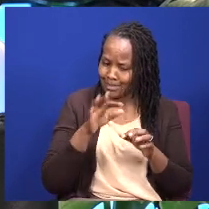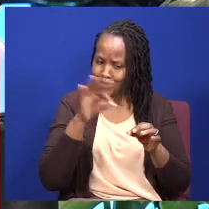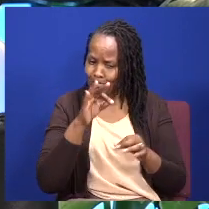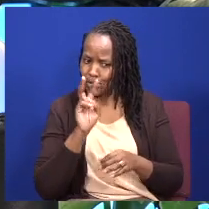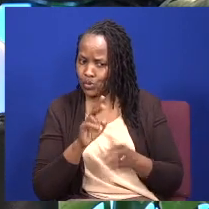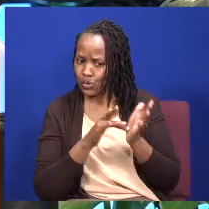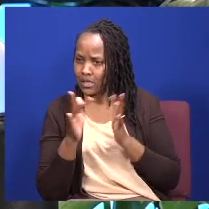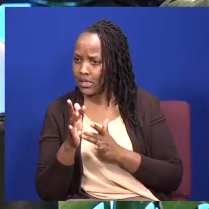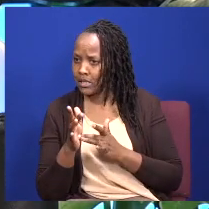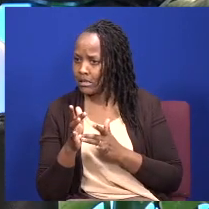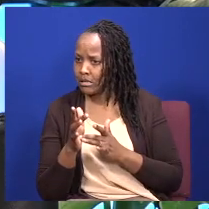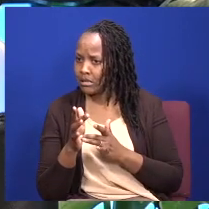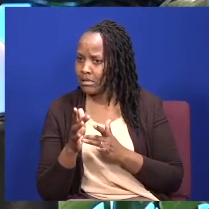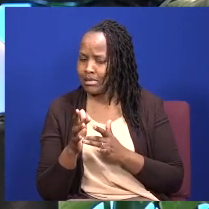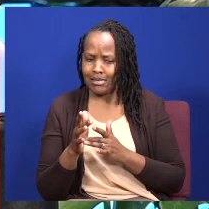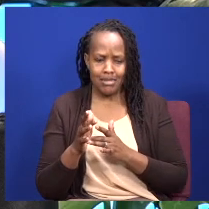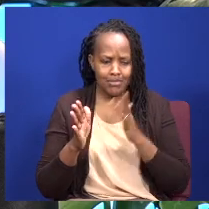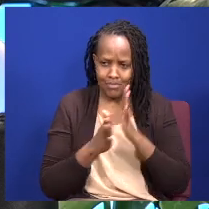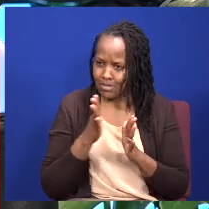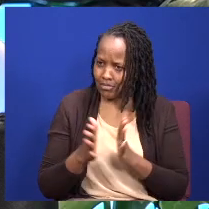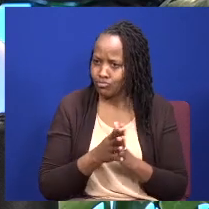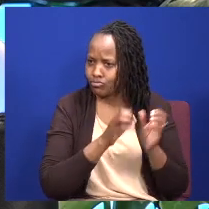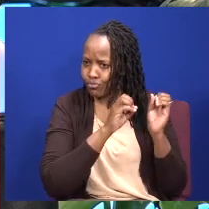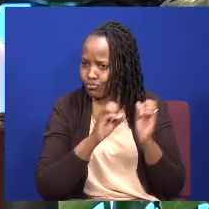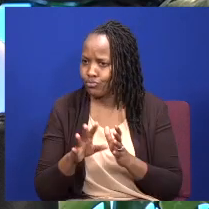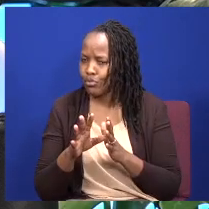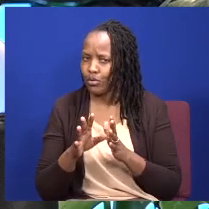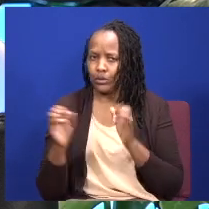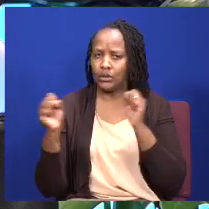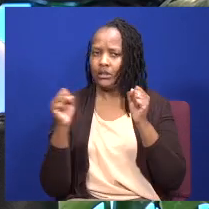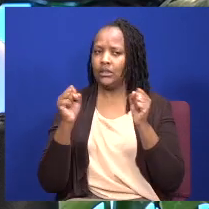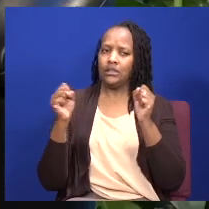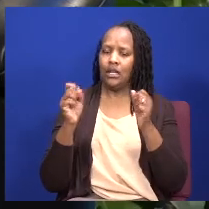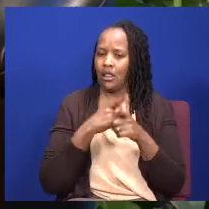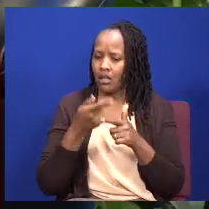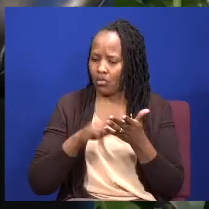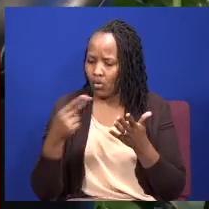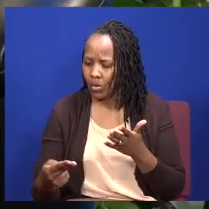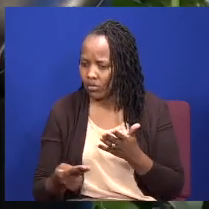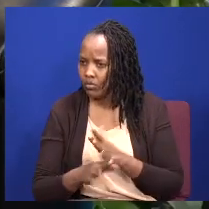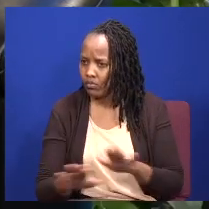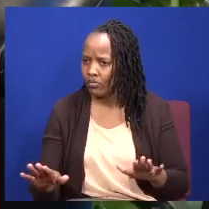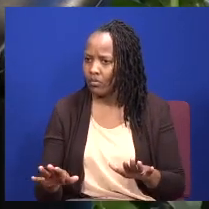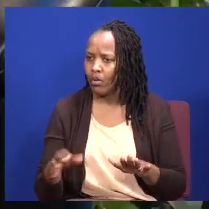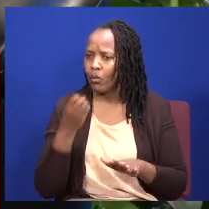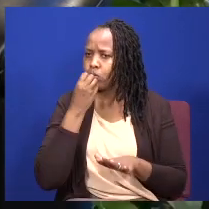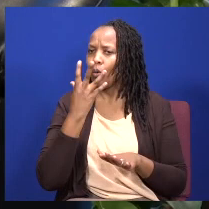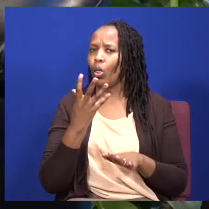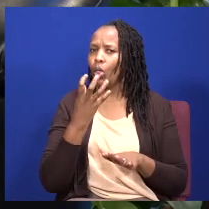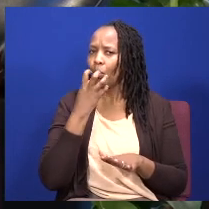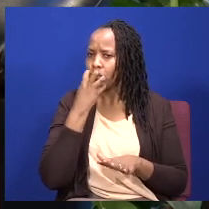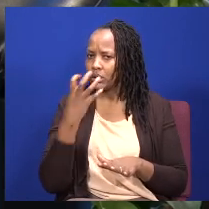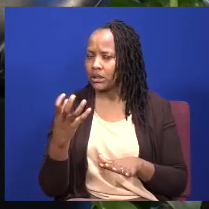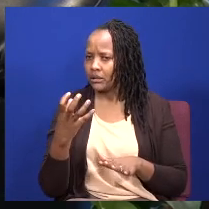it immediately threw the boy into convulsion. He fell to the ground and rolled around, foaming at the